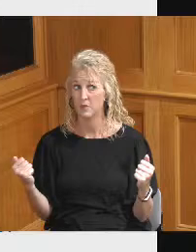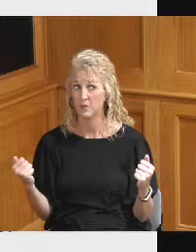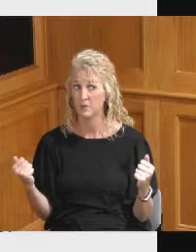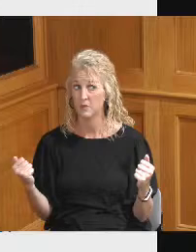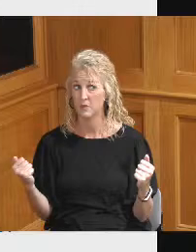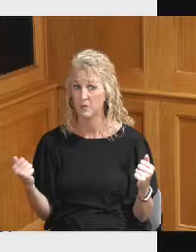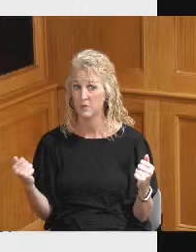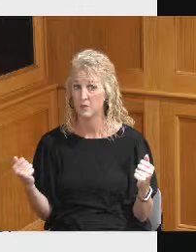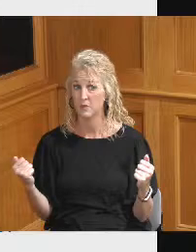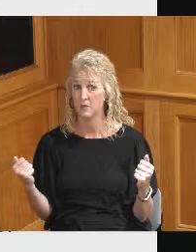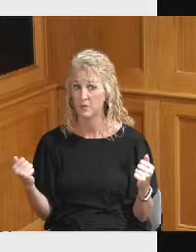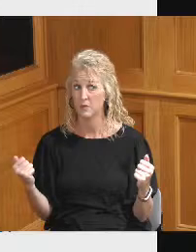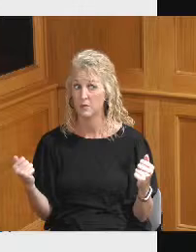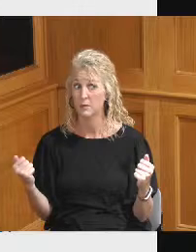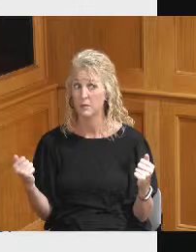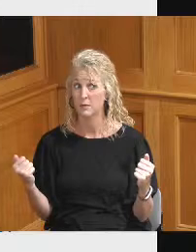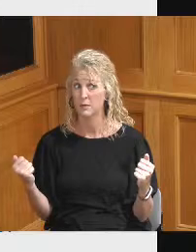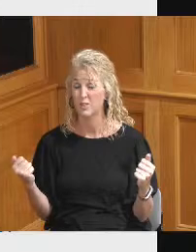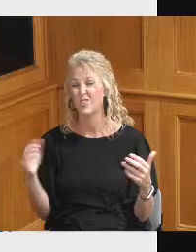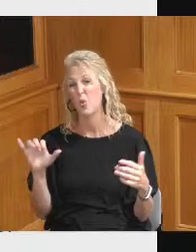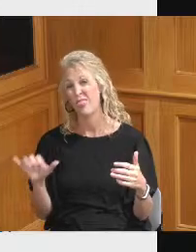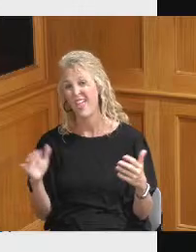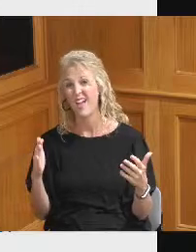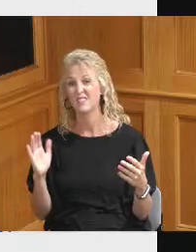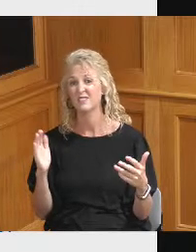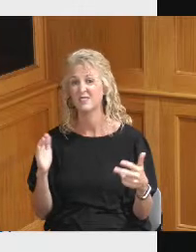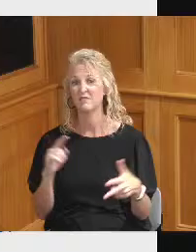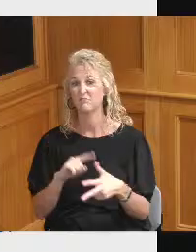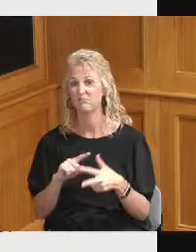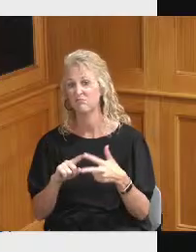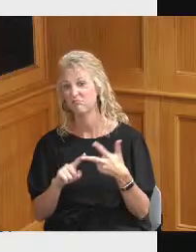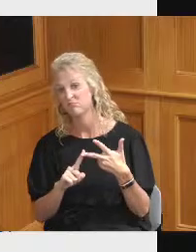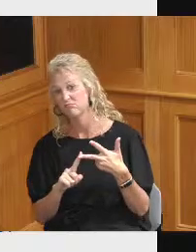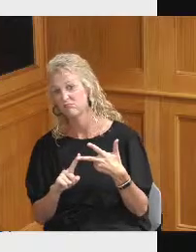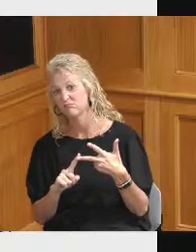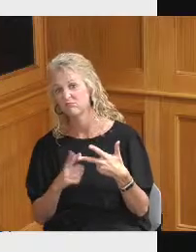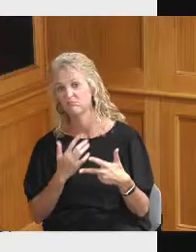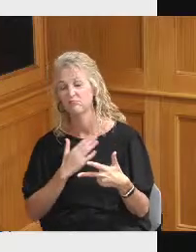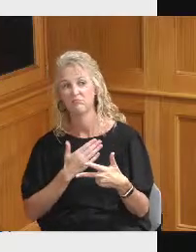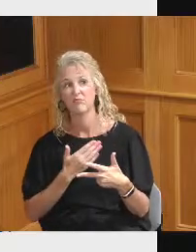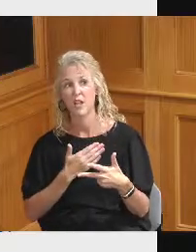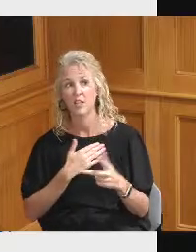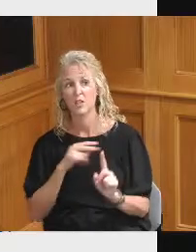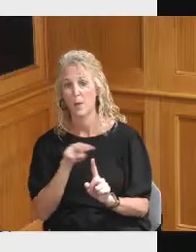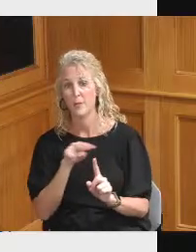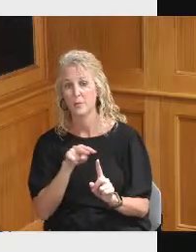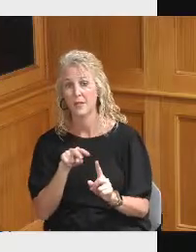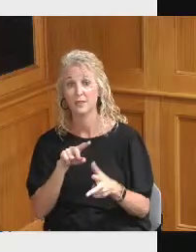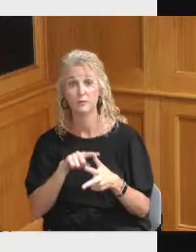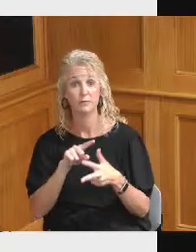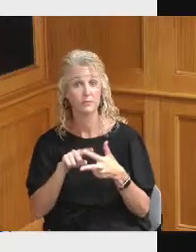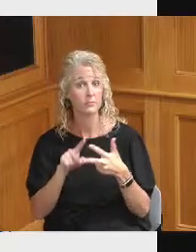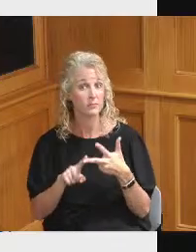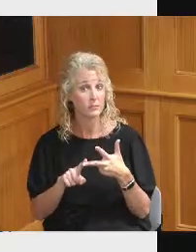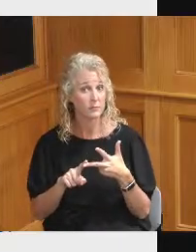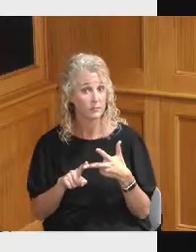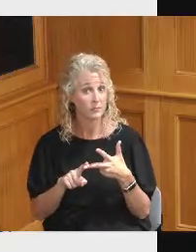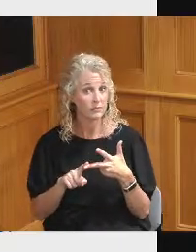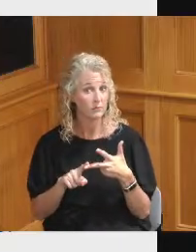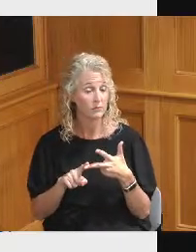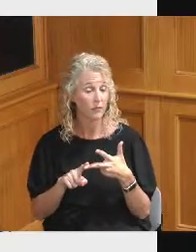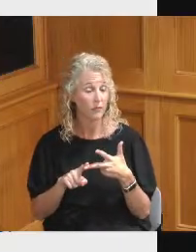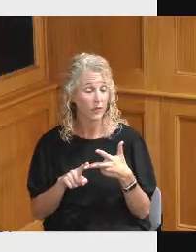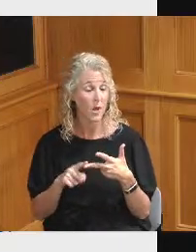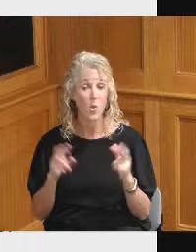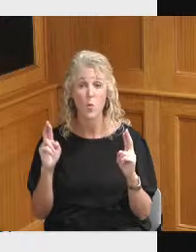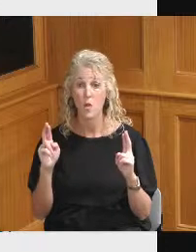yeah, so that's kind of the take on that third area. And between those three, we